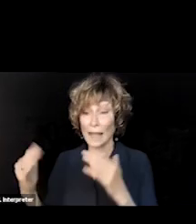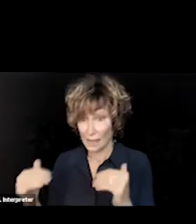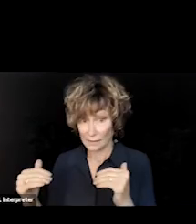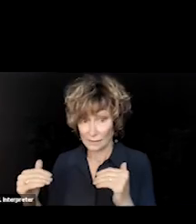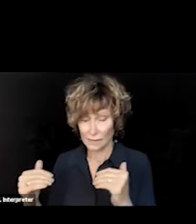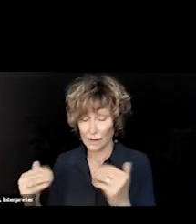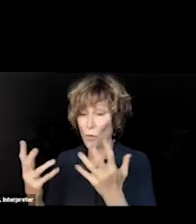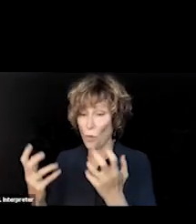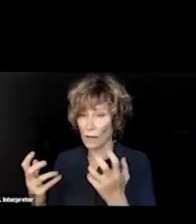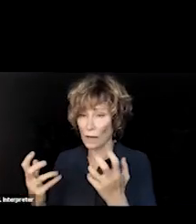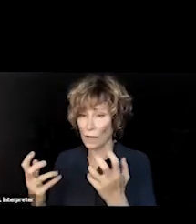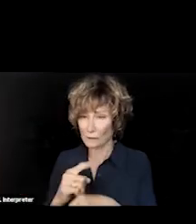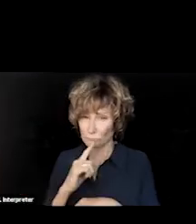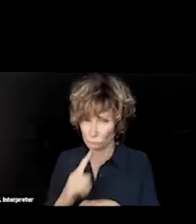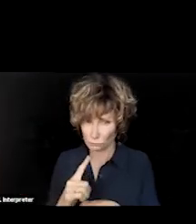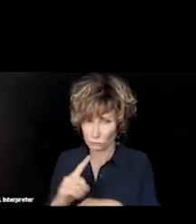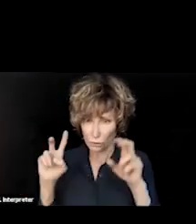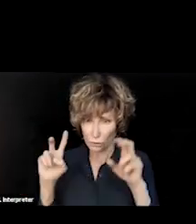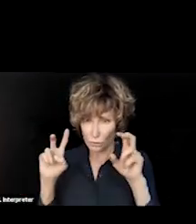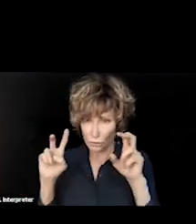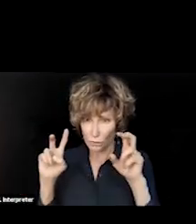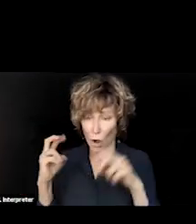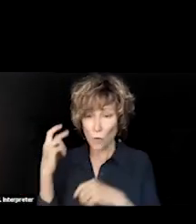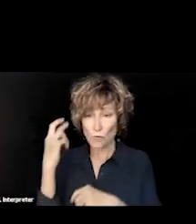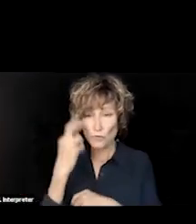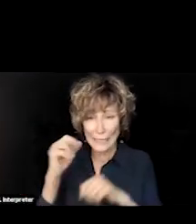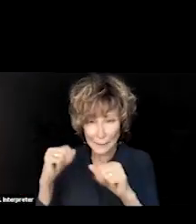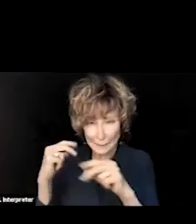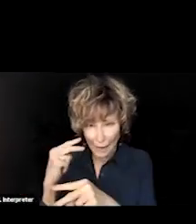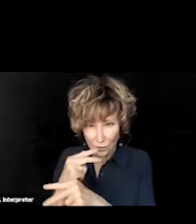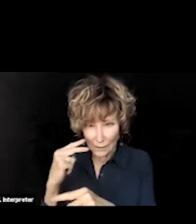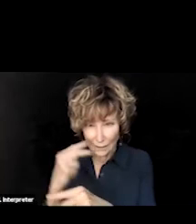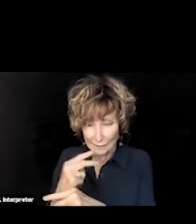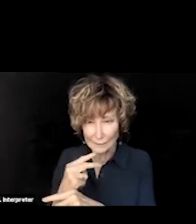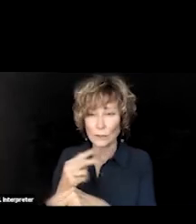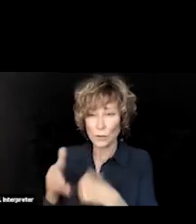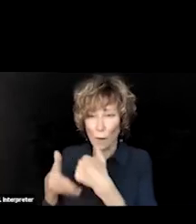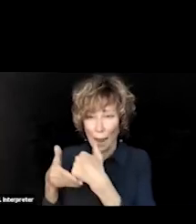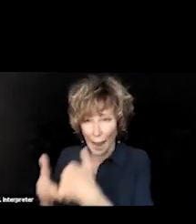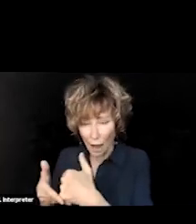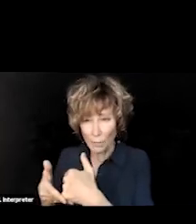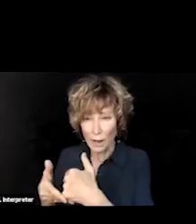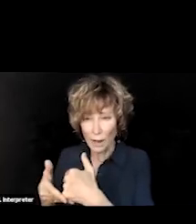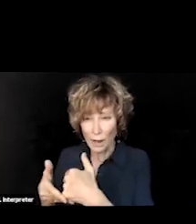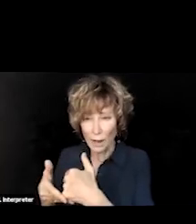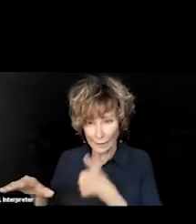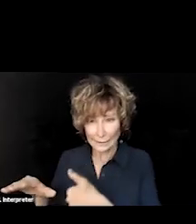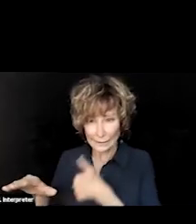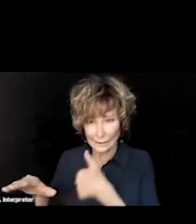we want to make sure that it's, quote, reasonably calculated to enable the child to make progress. How do we do